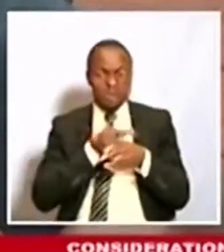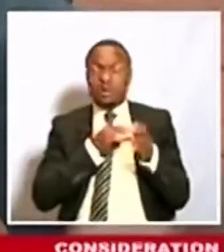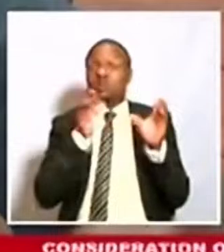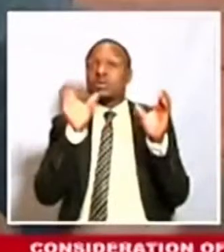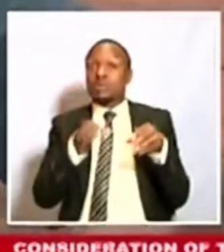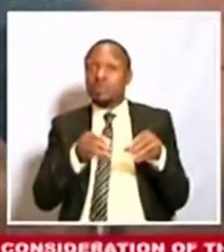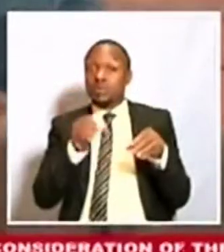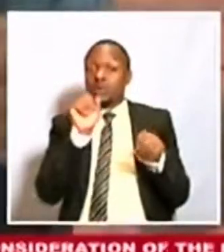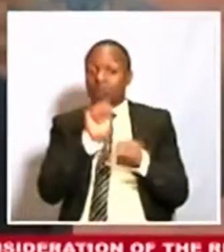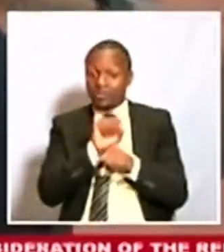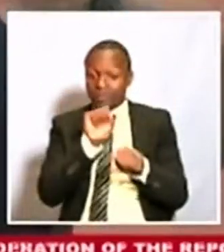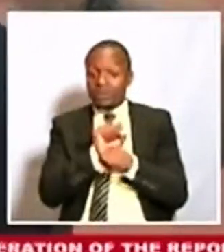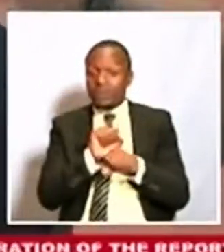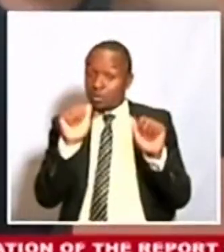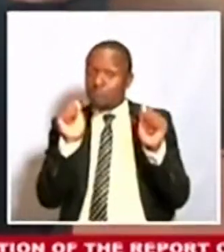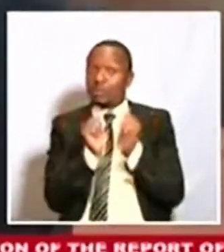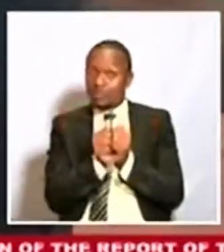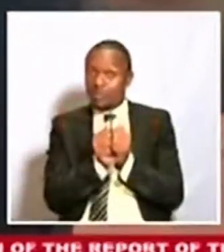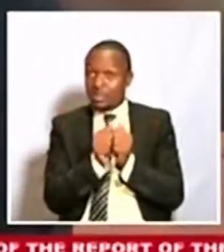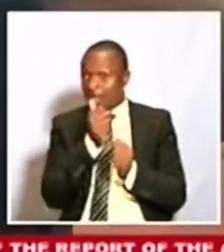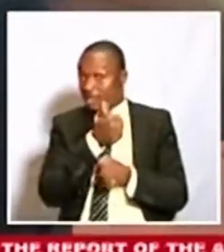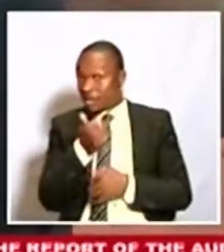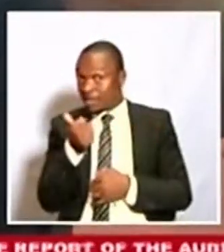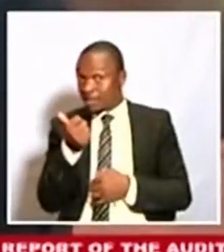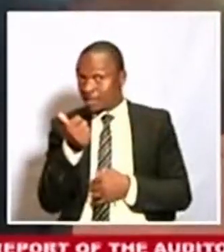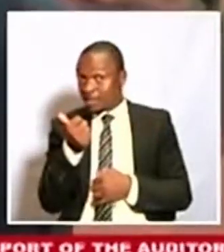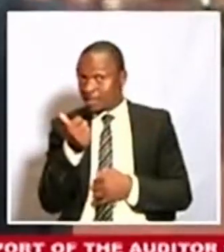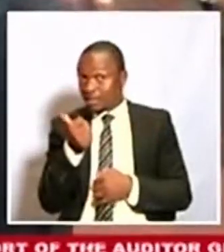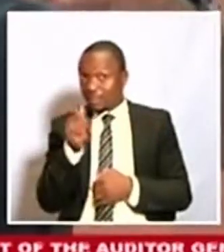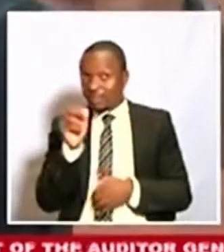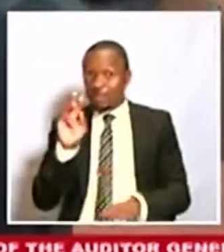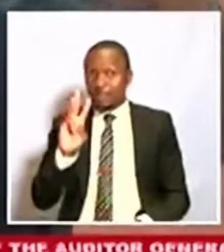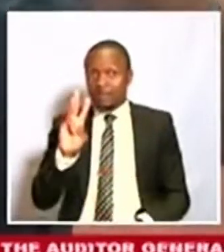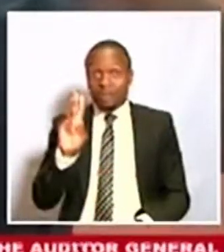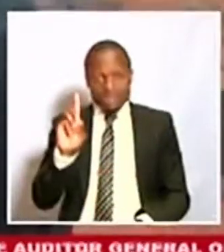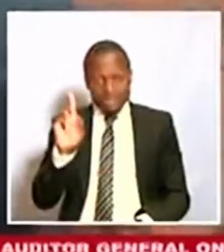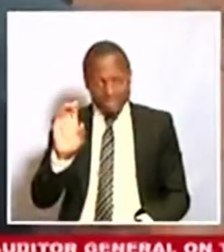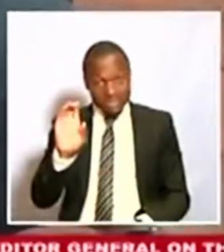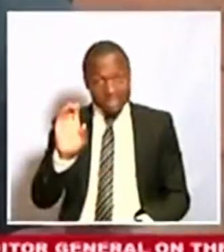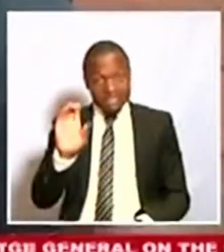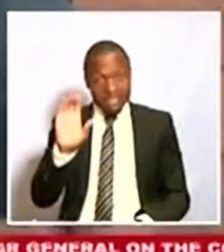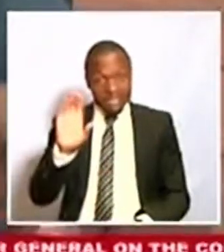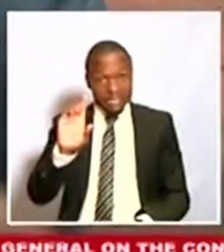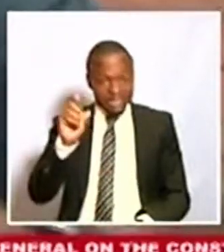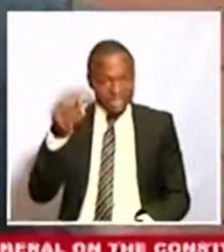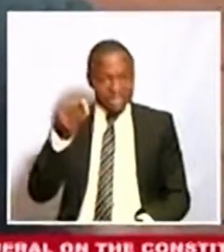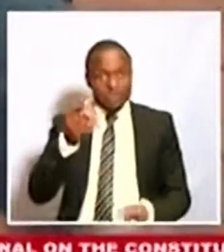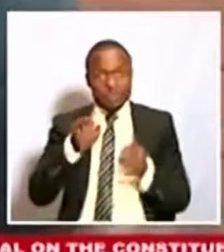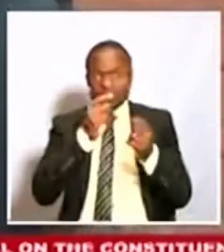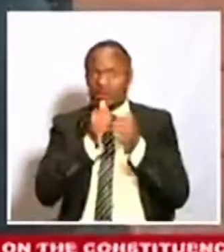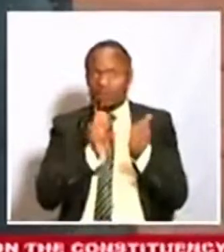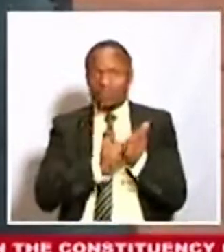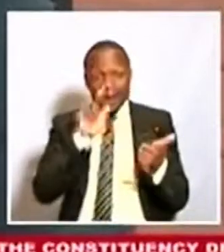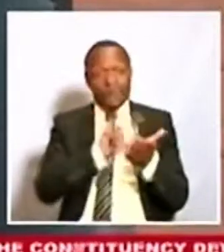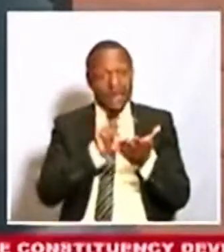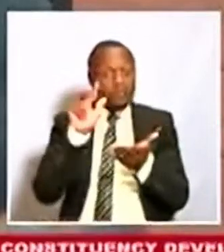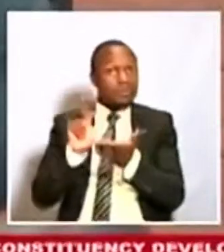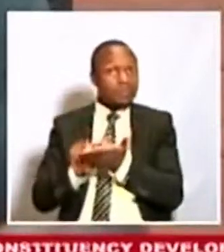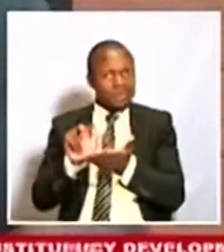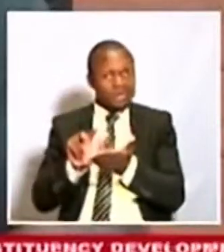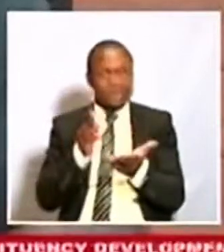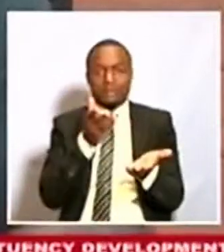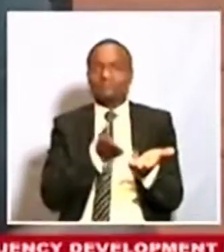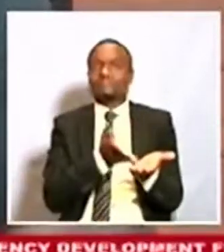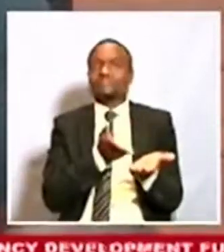with the other WDC, CDF, we're talking about signature. And